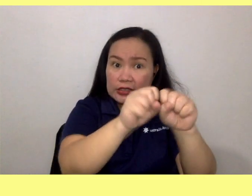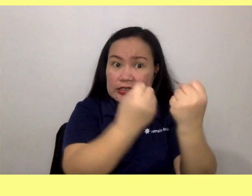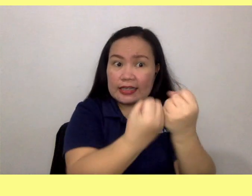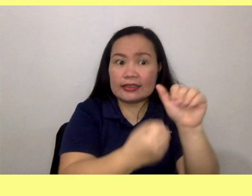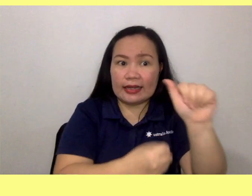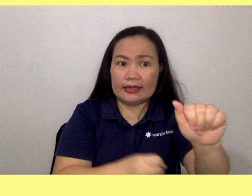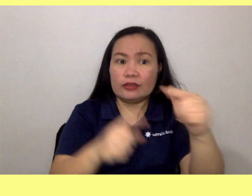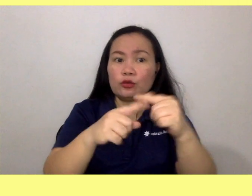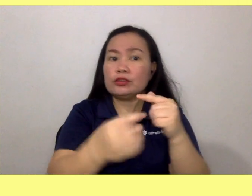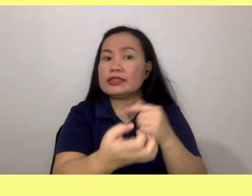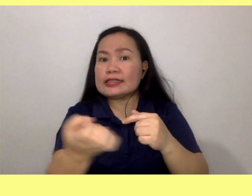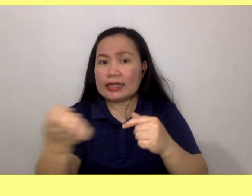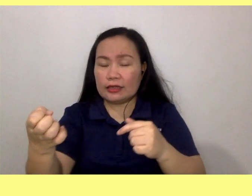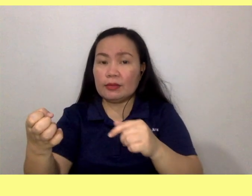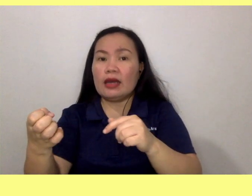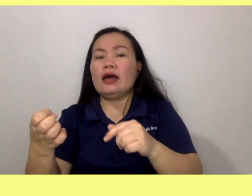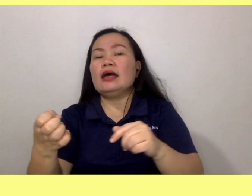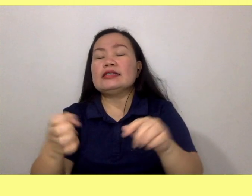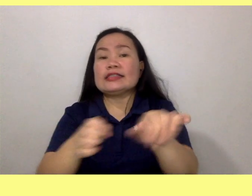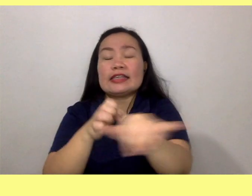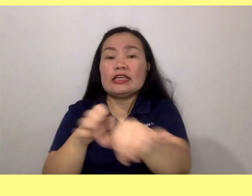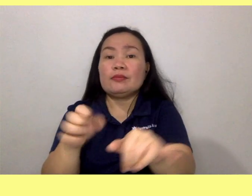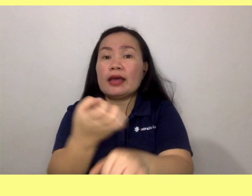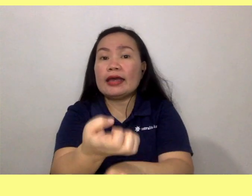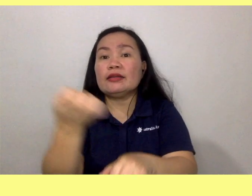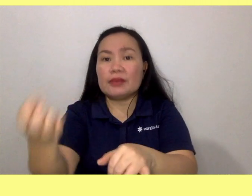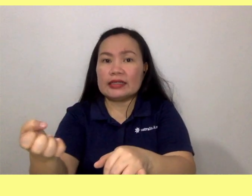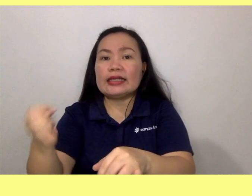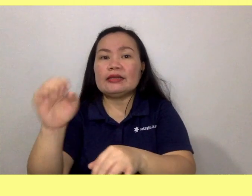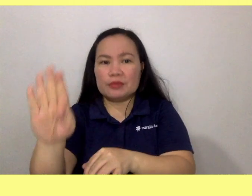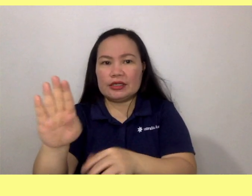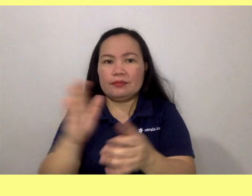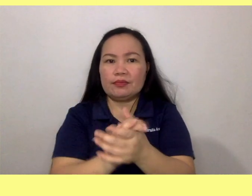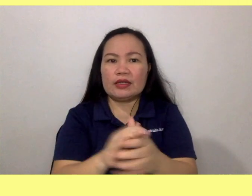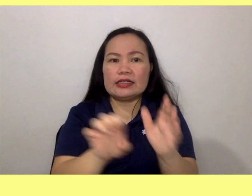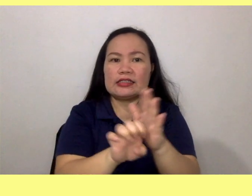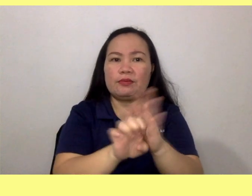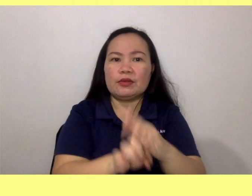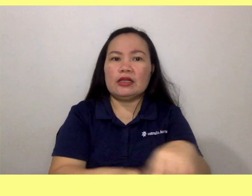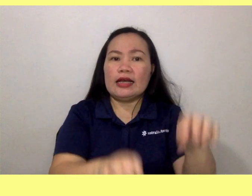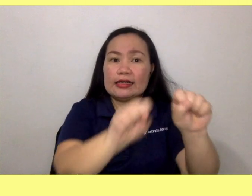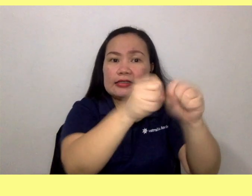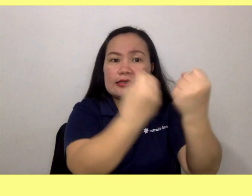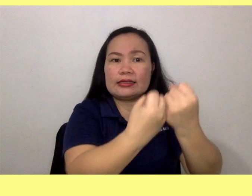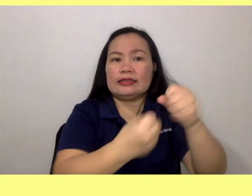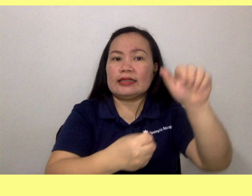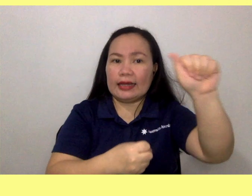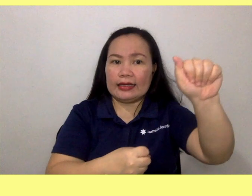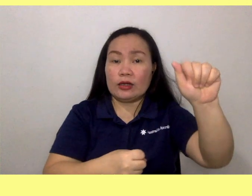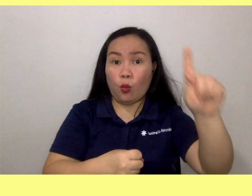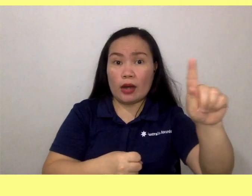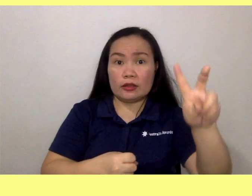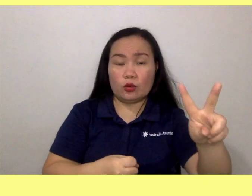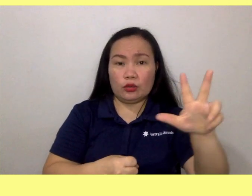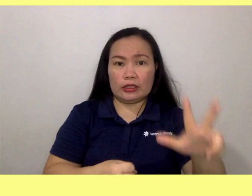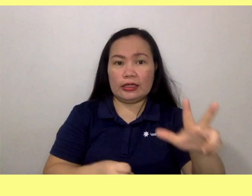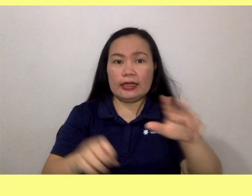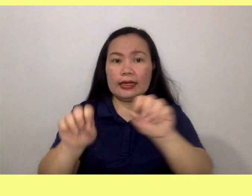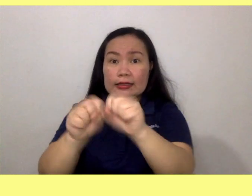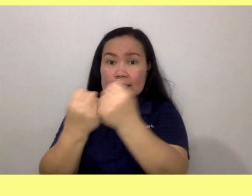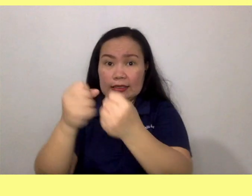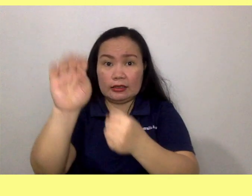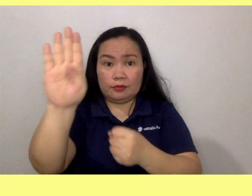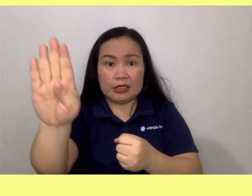element of set B. Example, sa set A we have 1, 2, 3. Sa set B we have